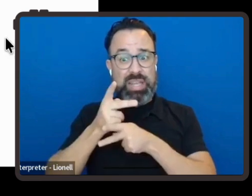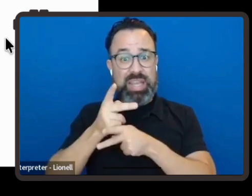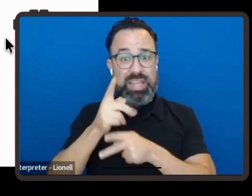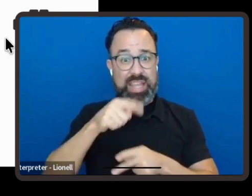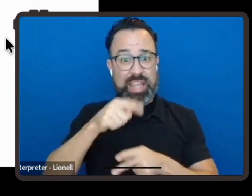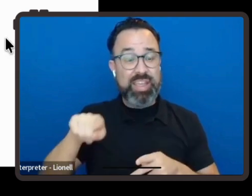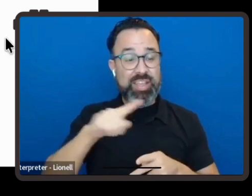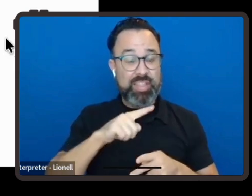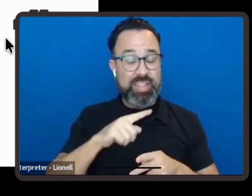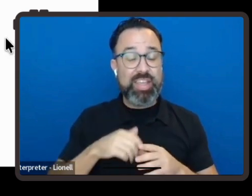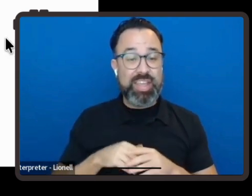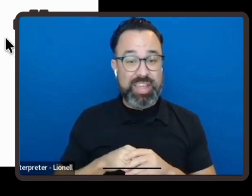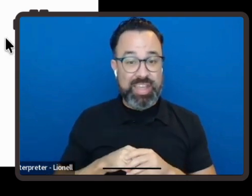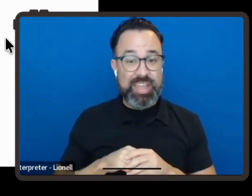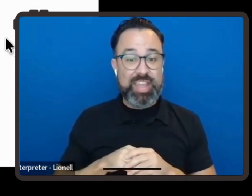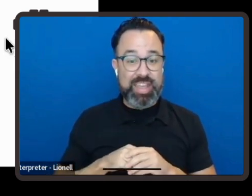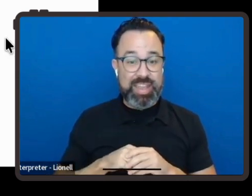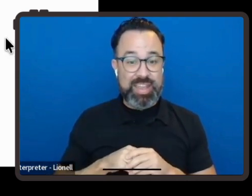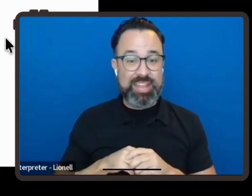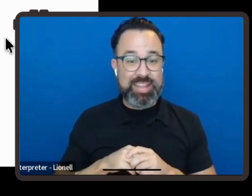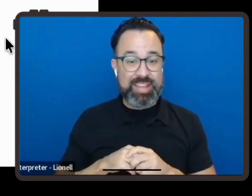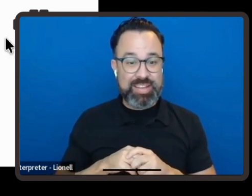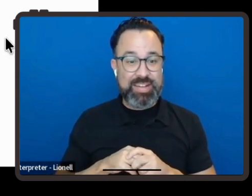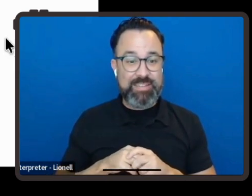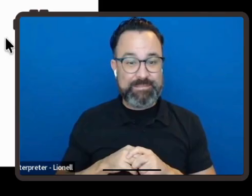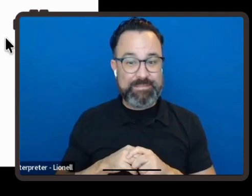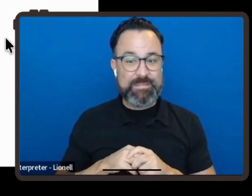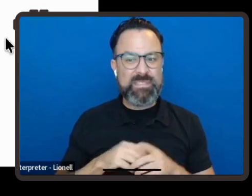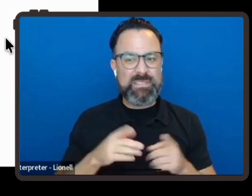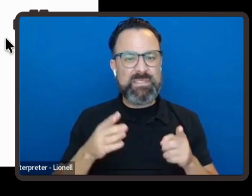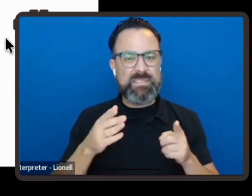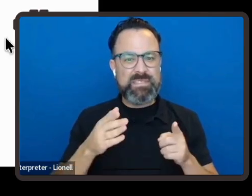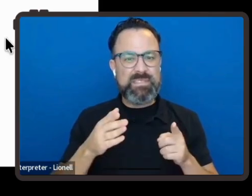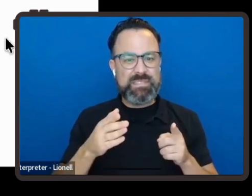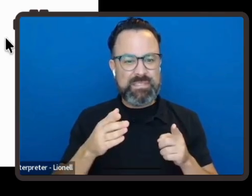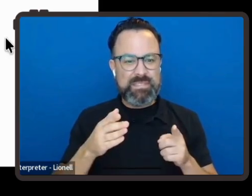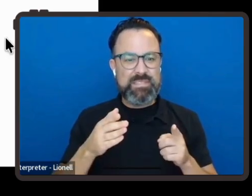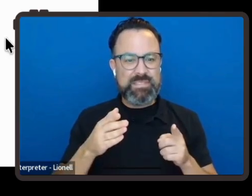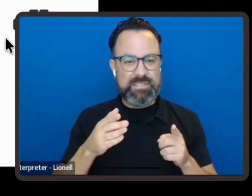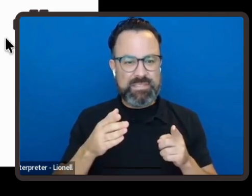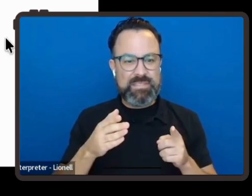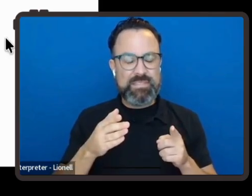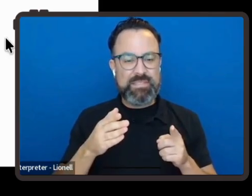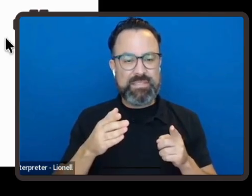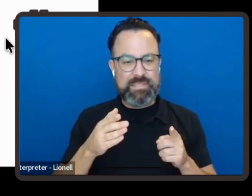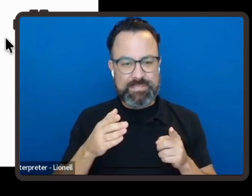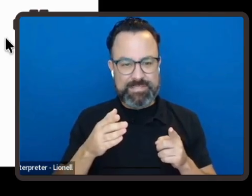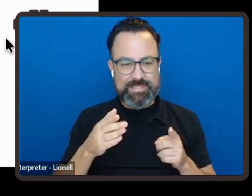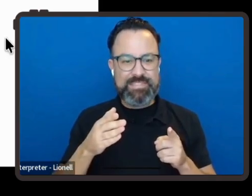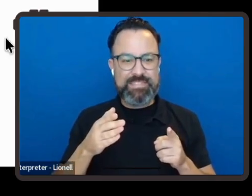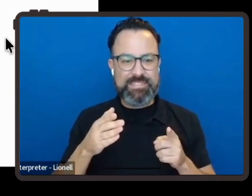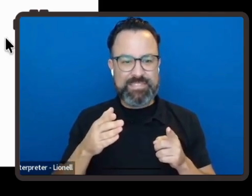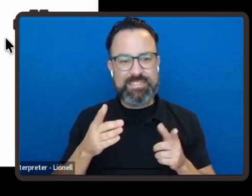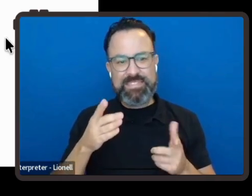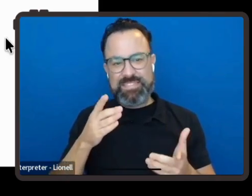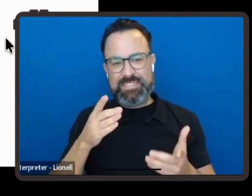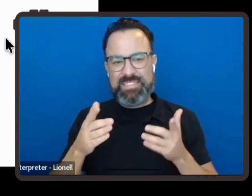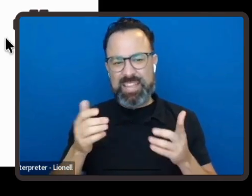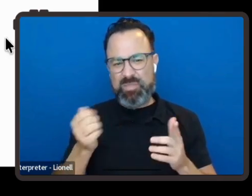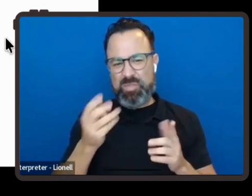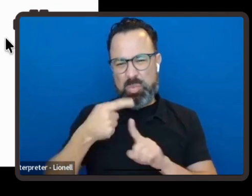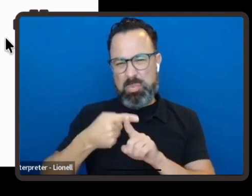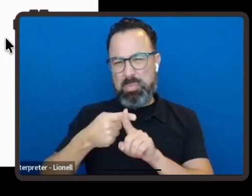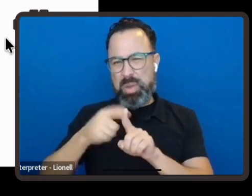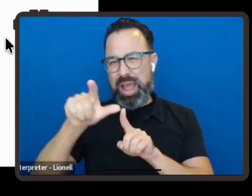A reversed and more detailed study will be released hopefully within the next few months.